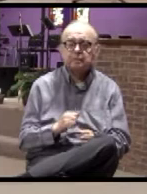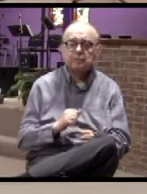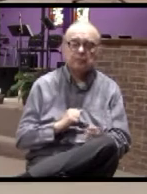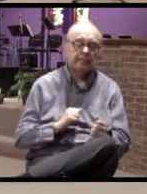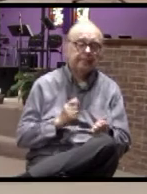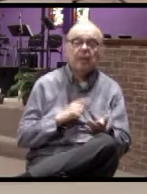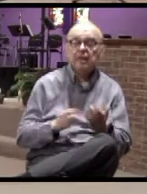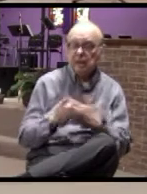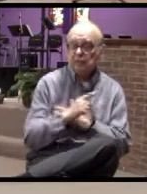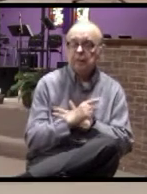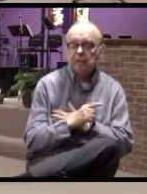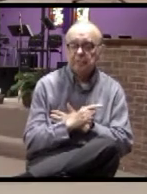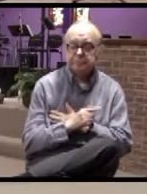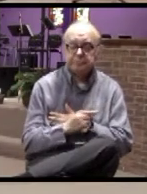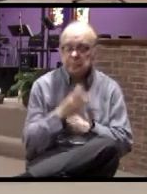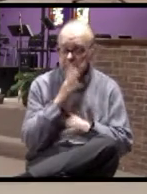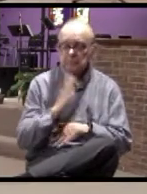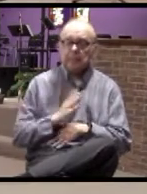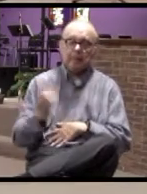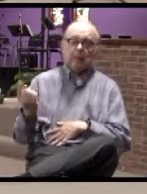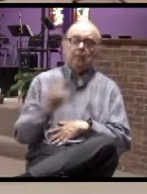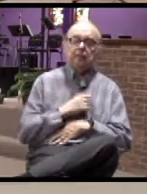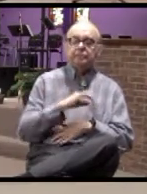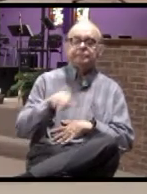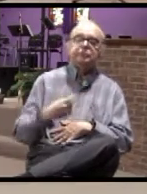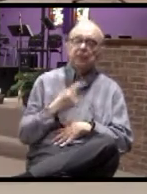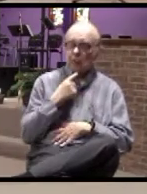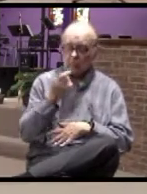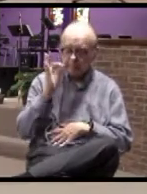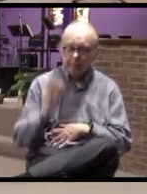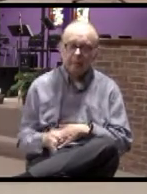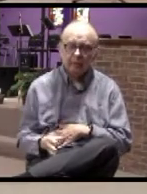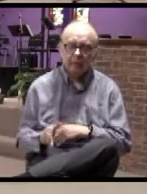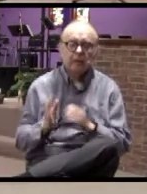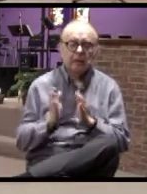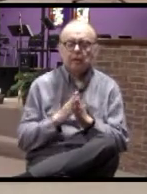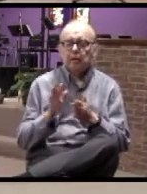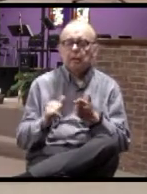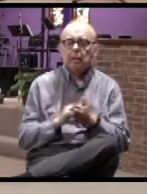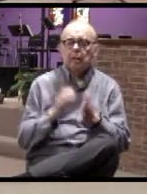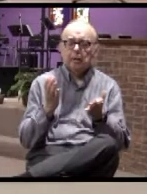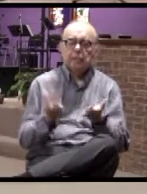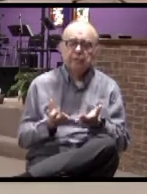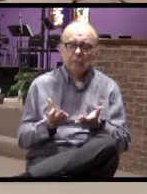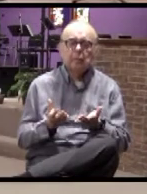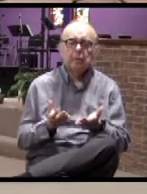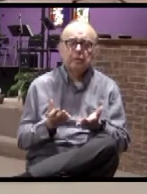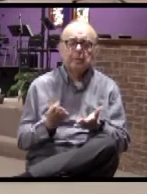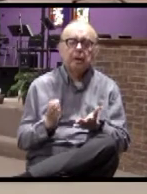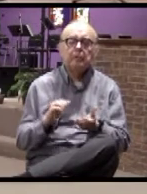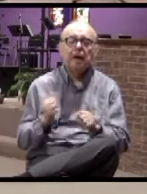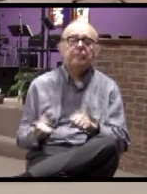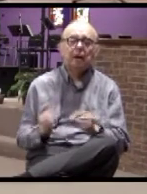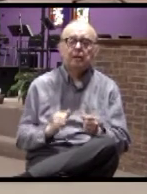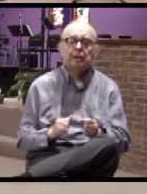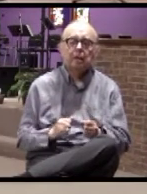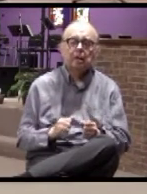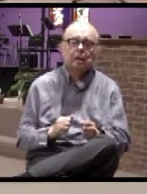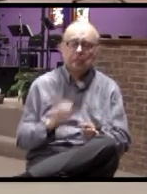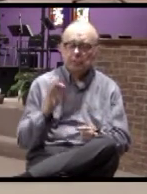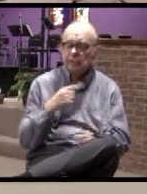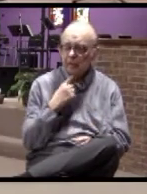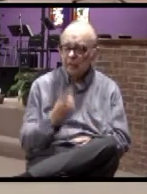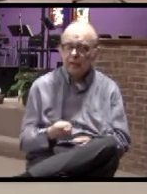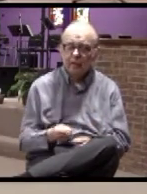week, here she came. During the invitation, she told the preacher. She prayed about it. She still wanted to be baptized. And again, the preacher told